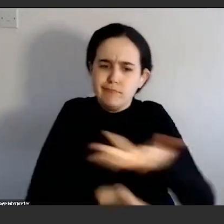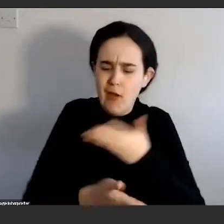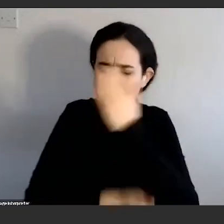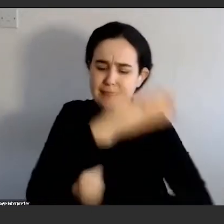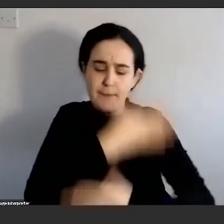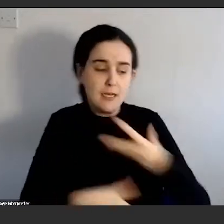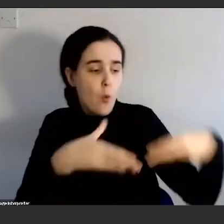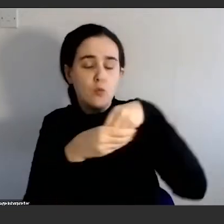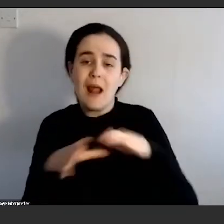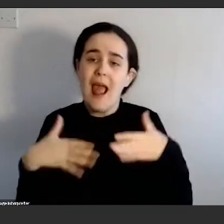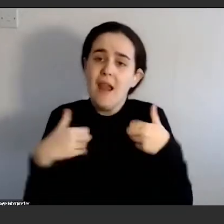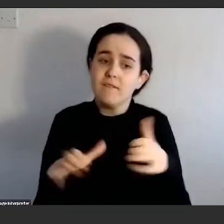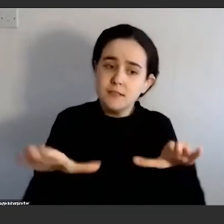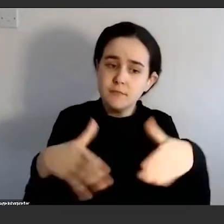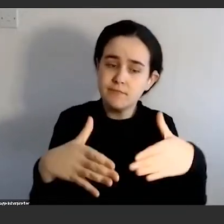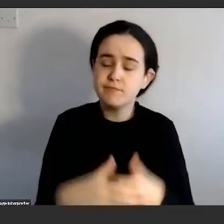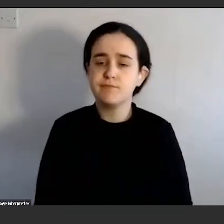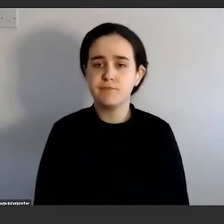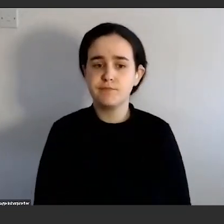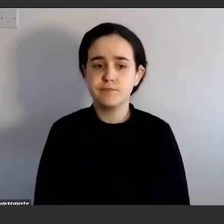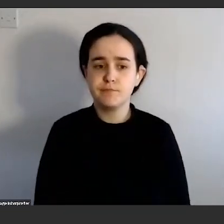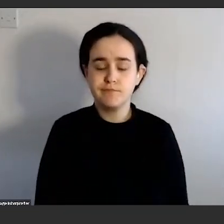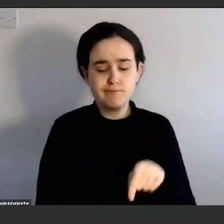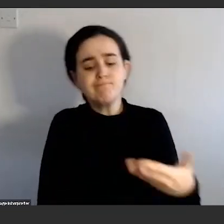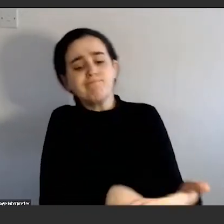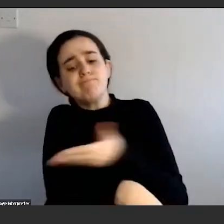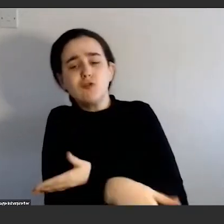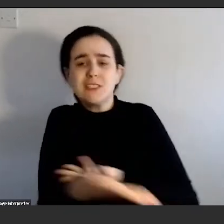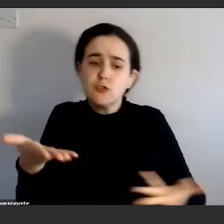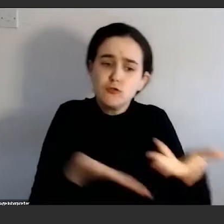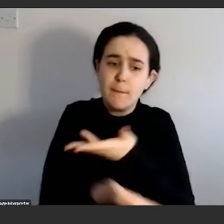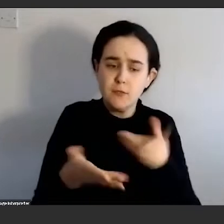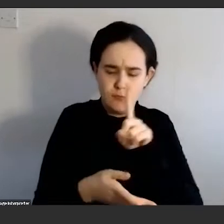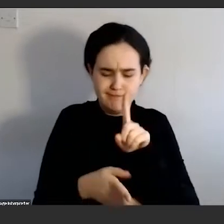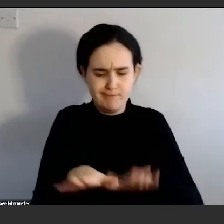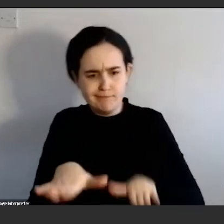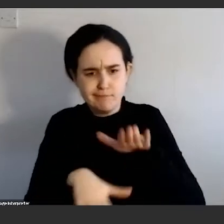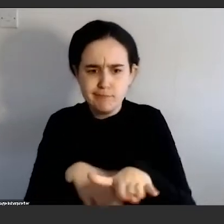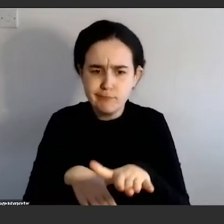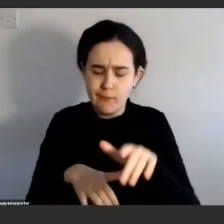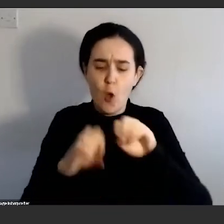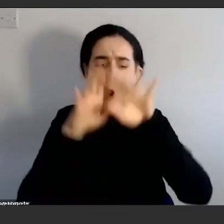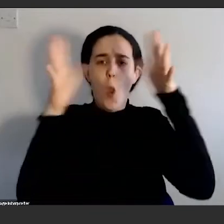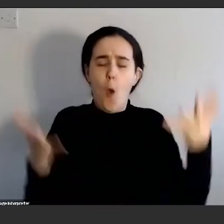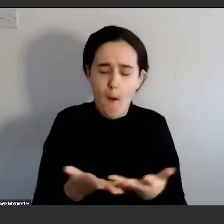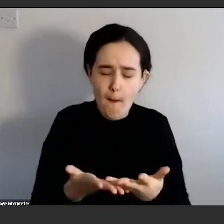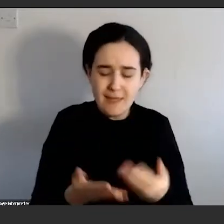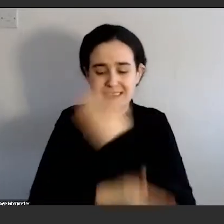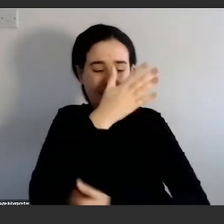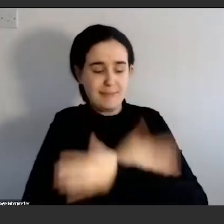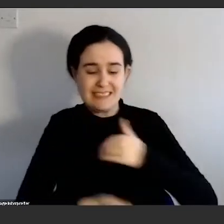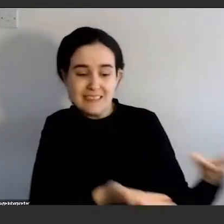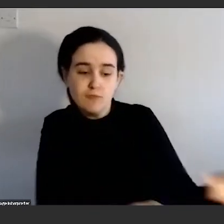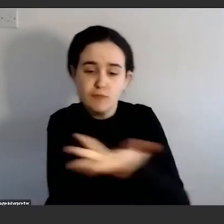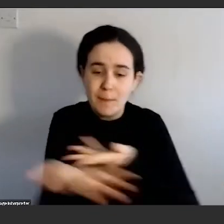This pre-summit is a stepping stone to the second Global Disability Summit in February. The